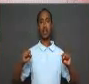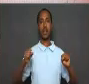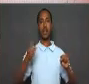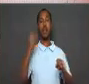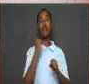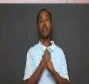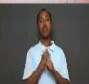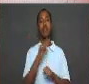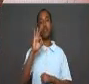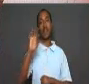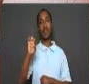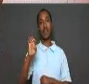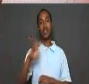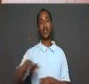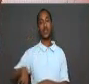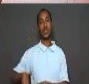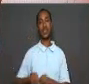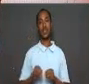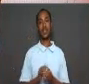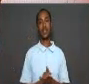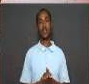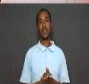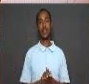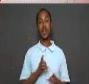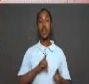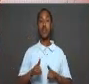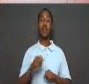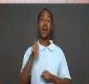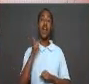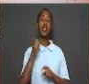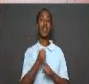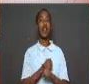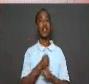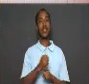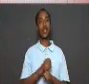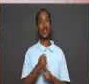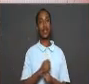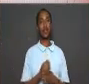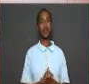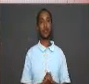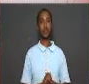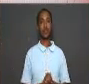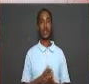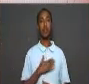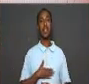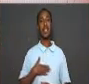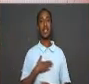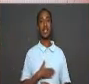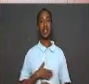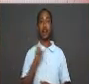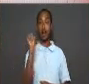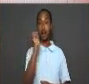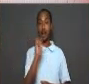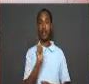iron. Students, let us do another activity. Please write